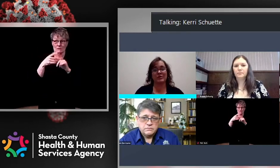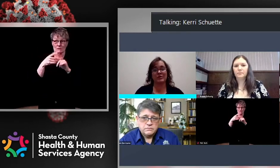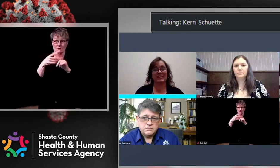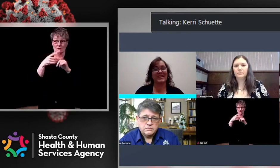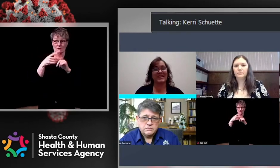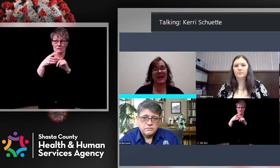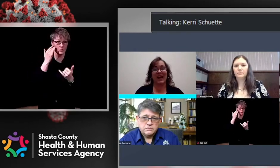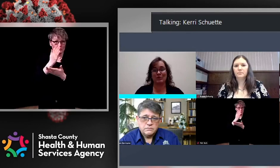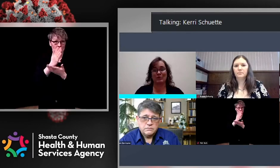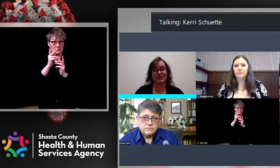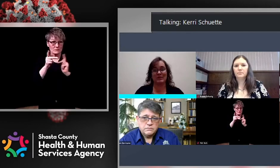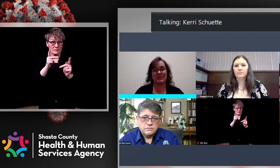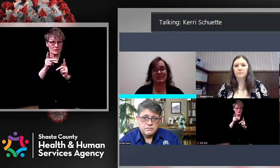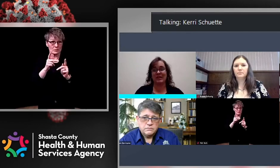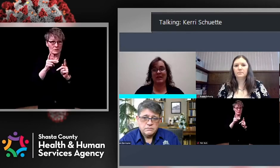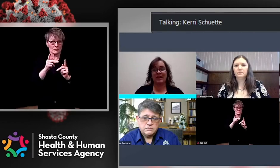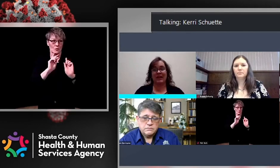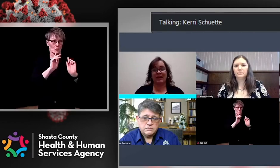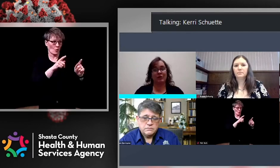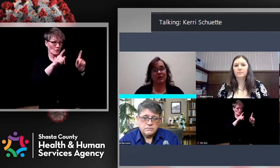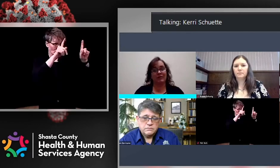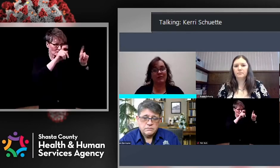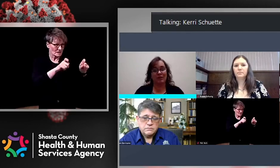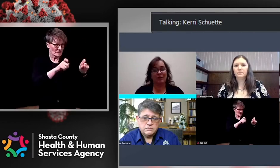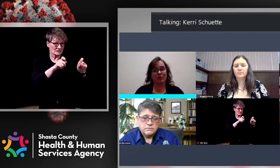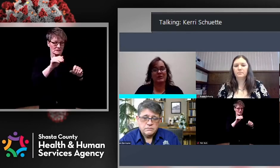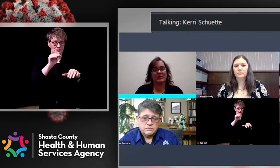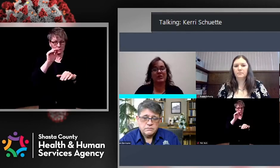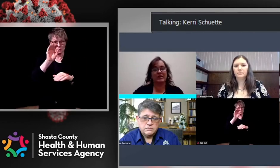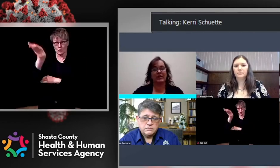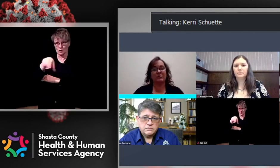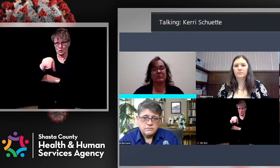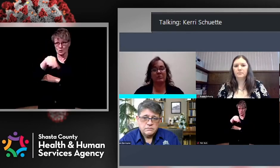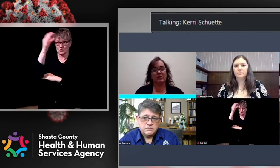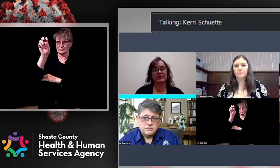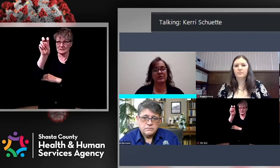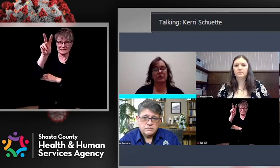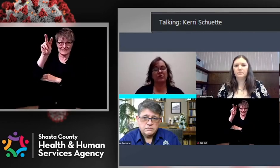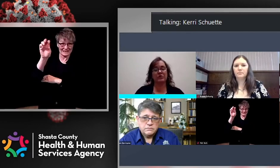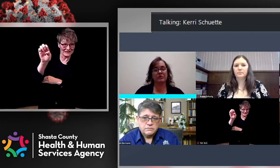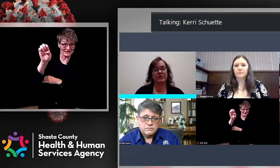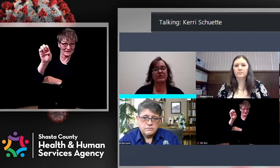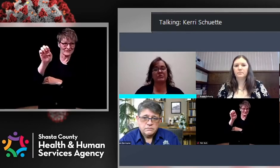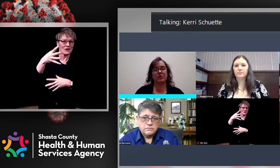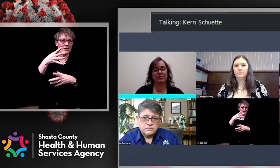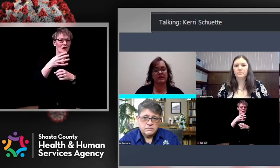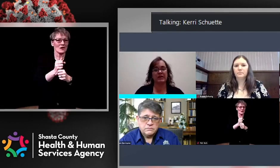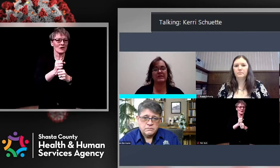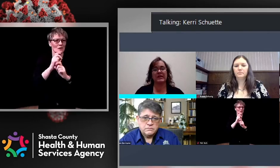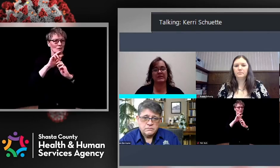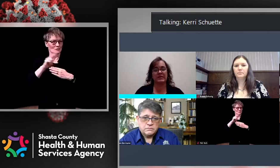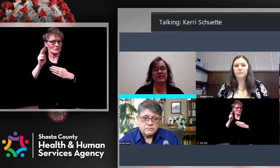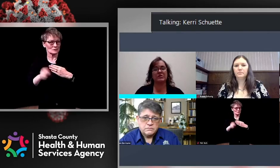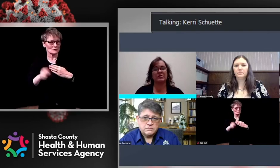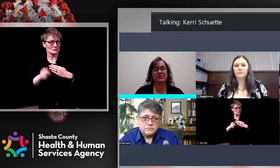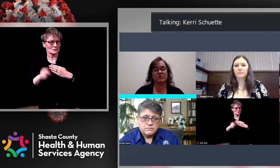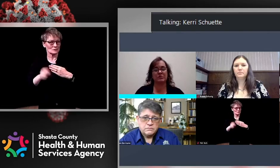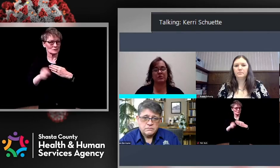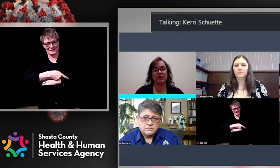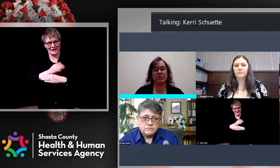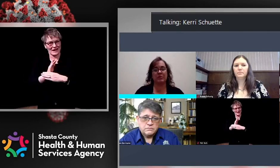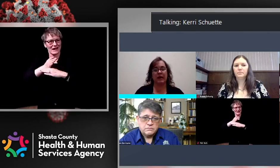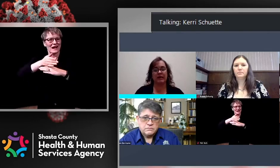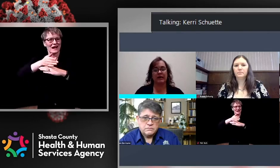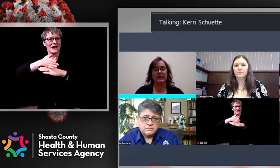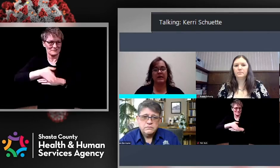Christmas and got their results back the day after Christmas. And that included, you know, the Christmas holiday in the middle. So test results, it's nice to see that